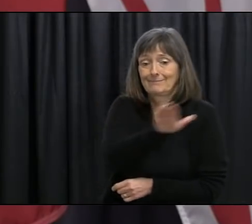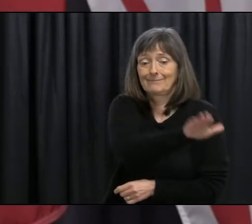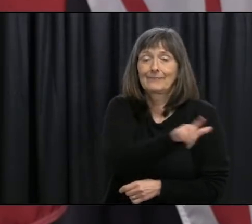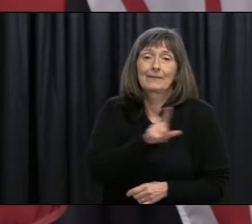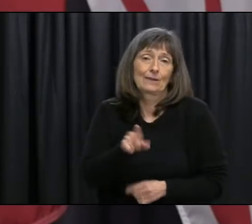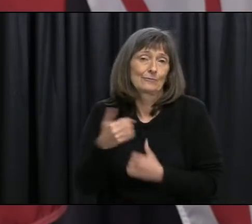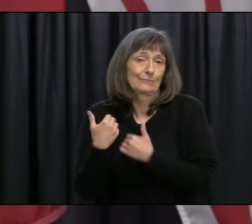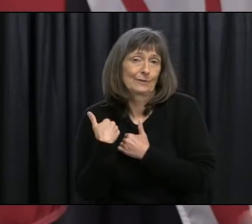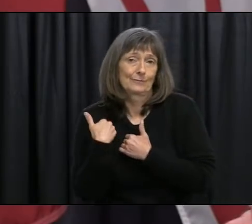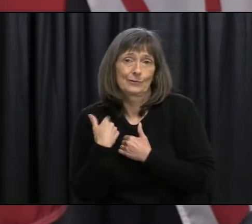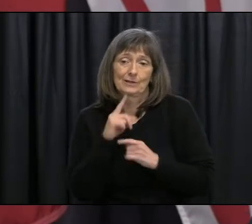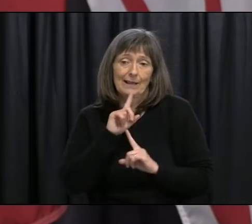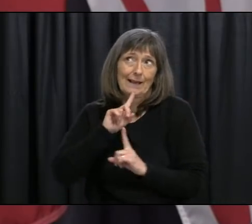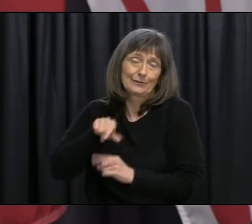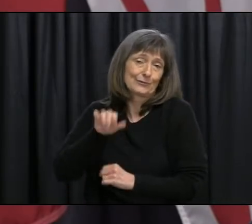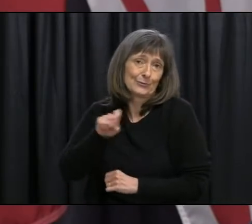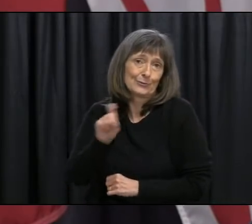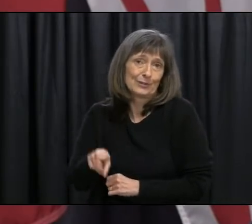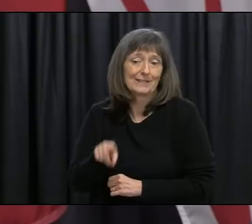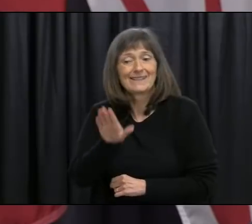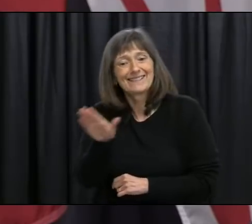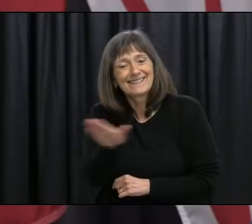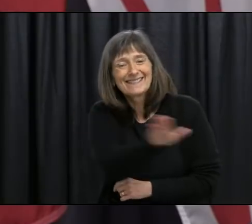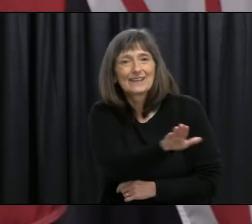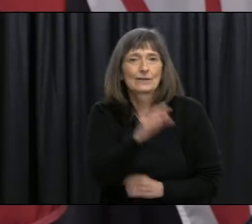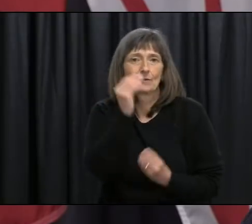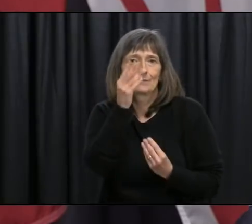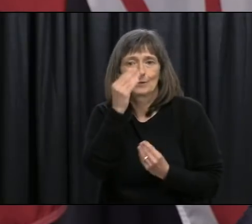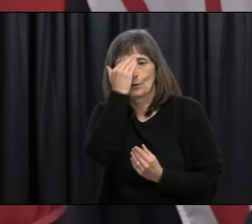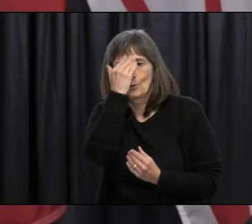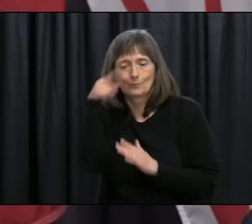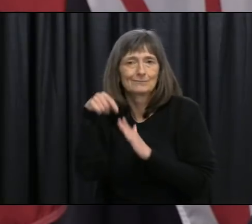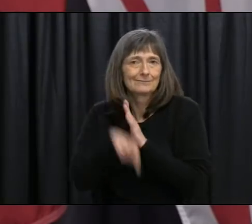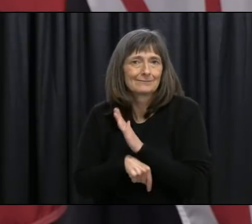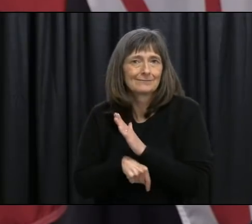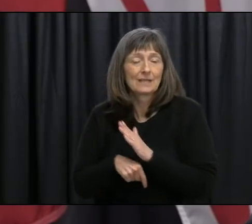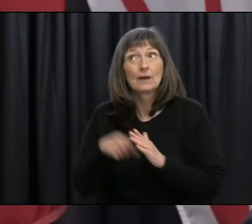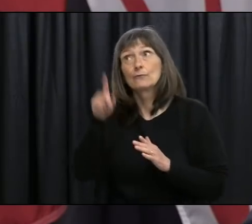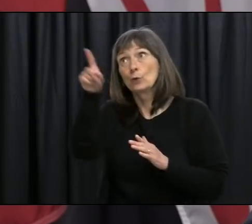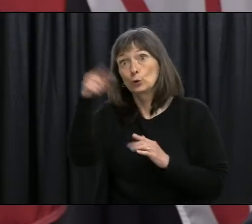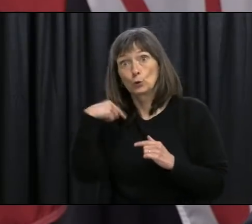that question because they take more information. On the surface, it would